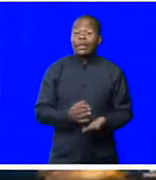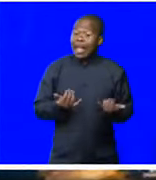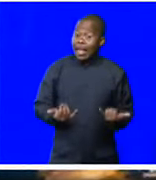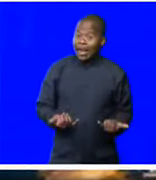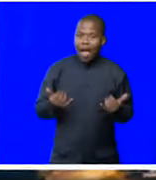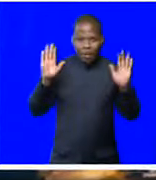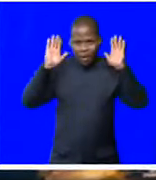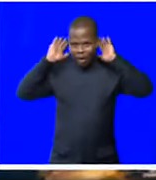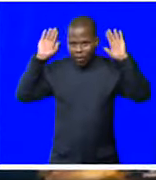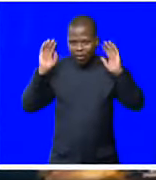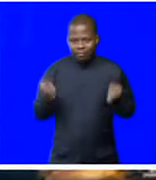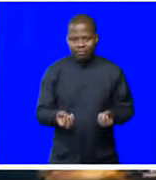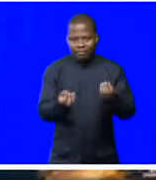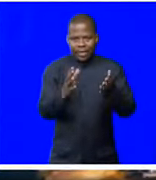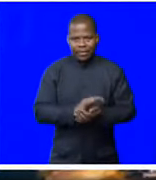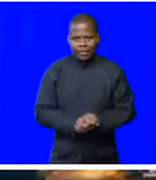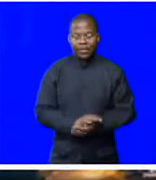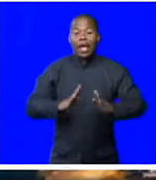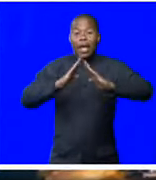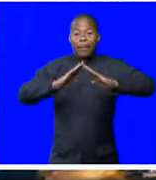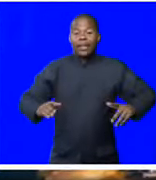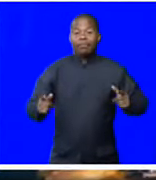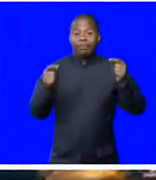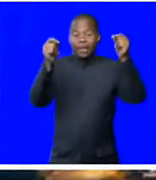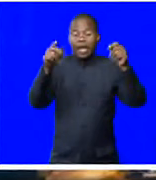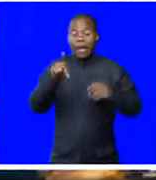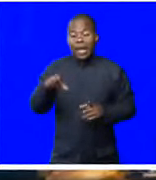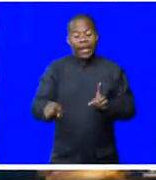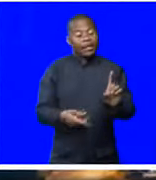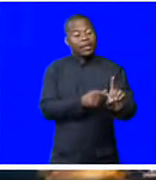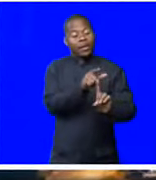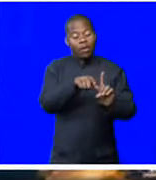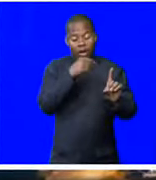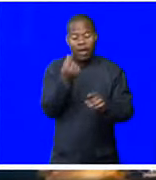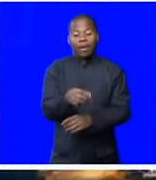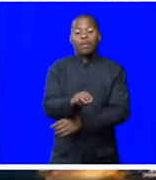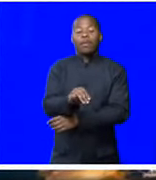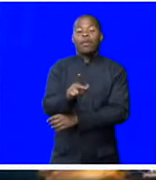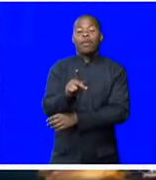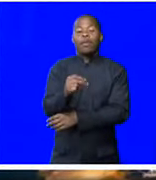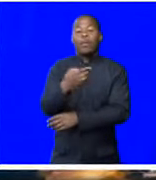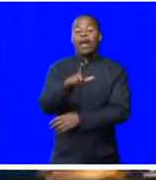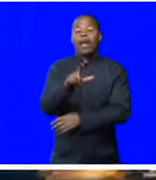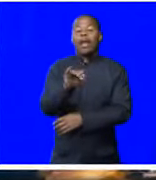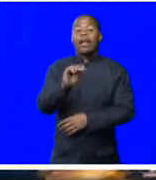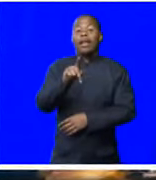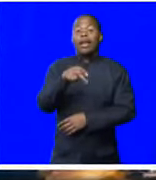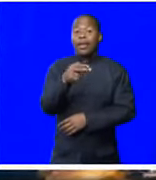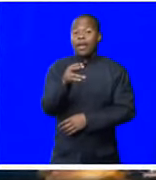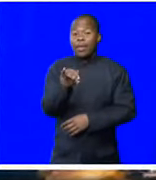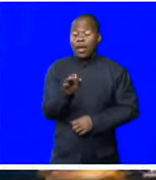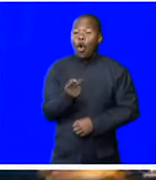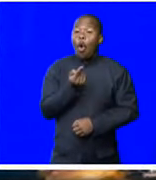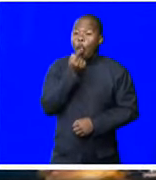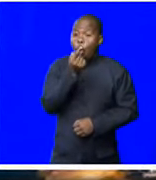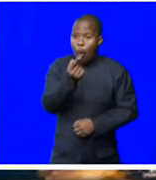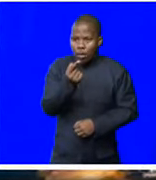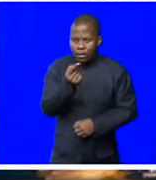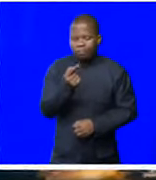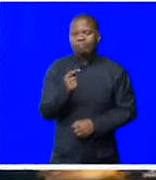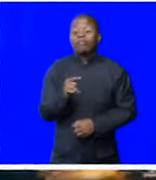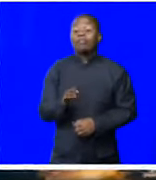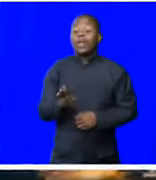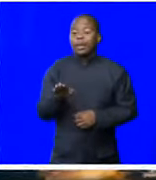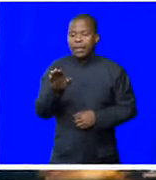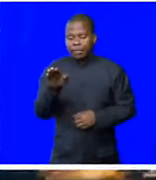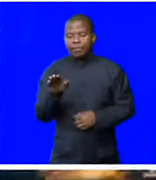And now the news in detail. The Minister of Public Works and Transport Principal Secretary Tulane Mkalipi says the ministry is in a process to